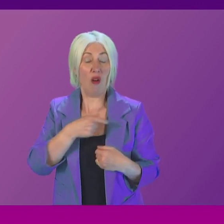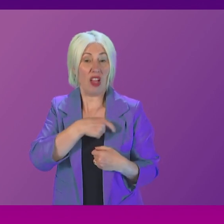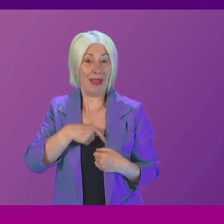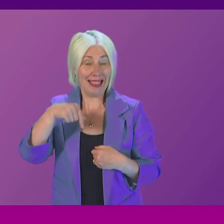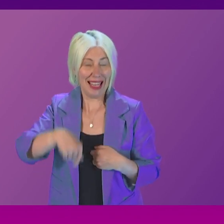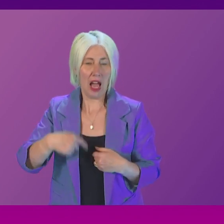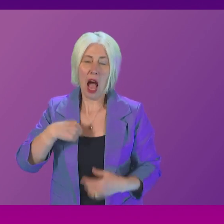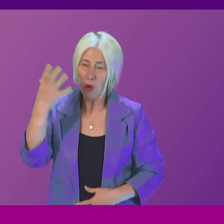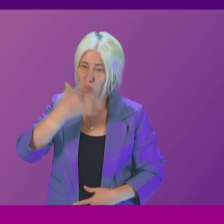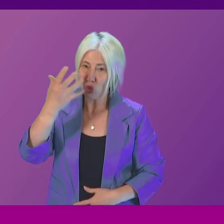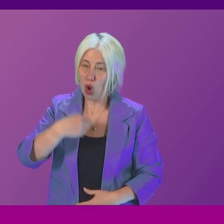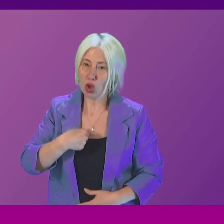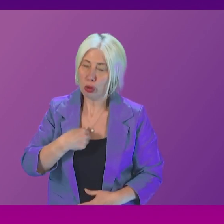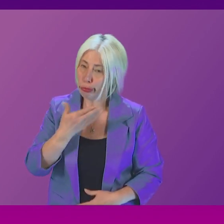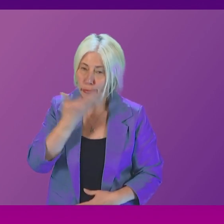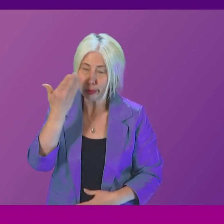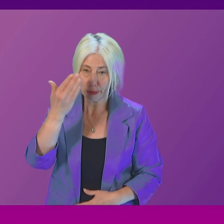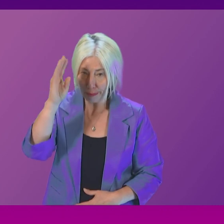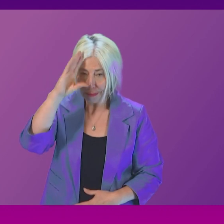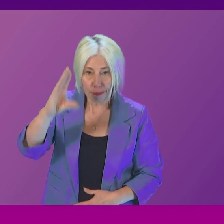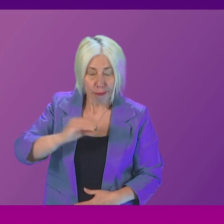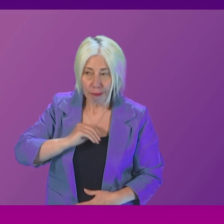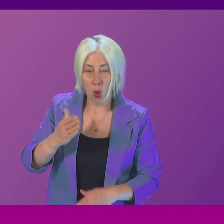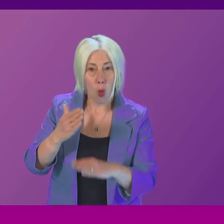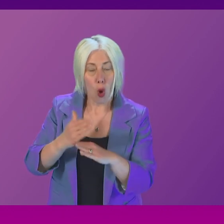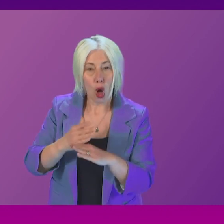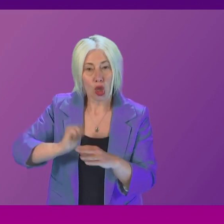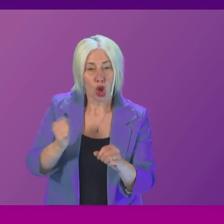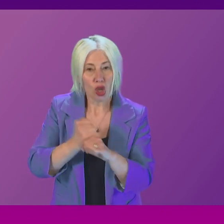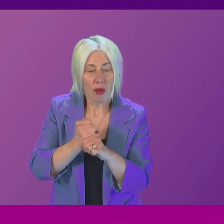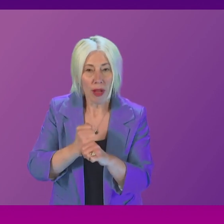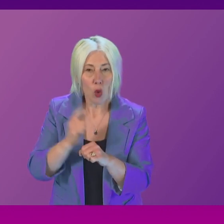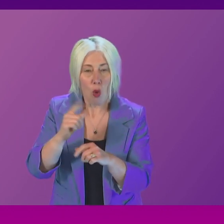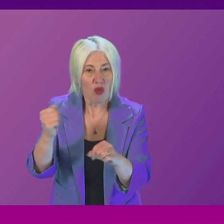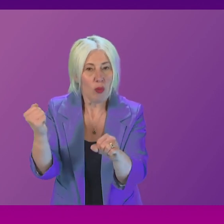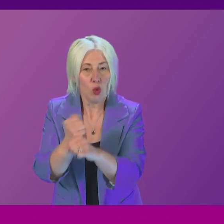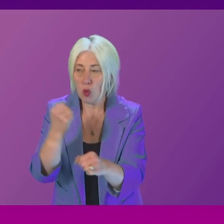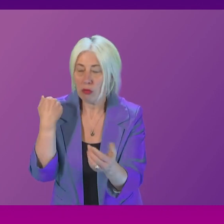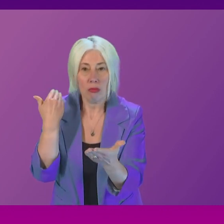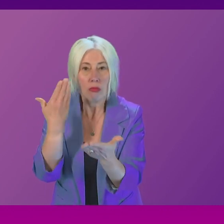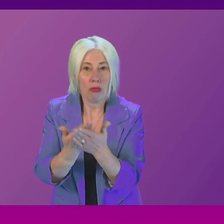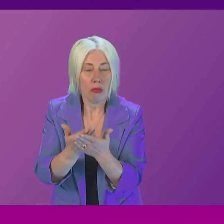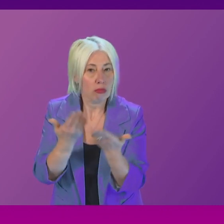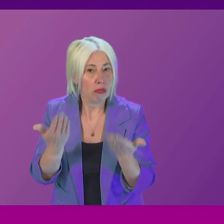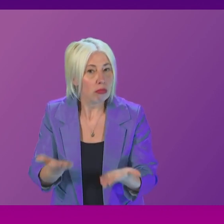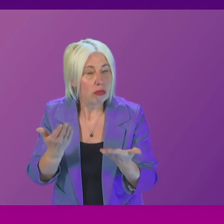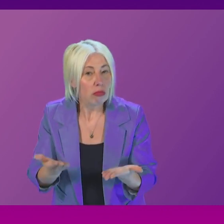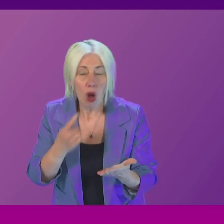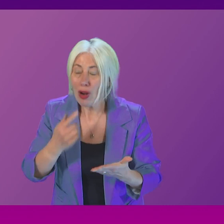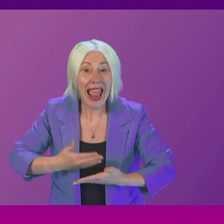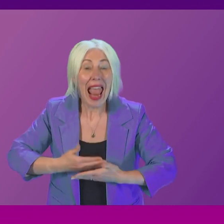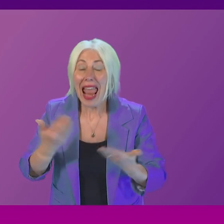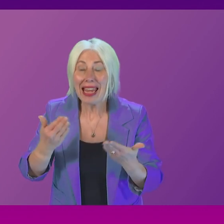it's concerning that we've had no indication of the work that the Scottish Government have undertaken to this point, or